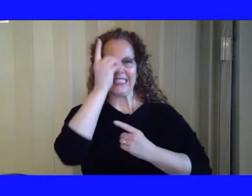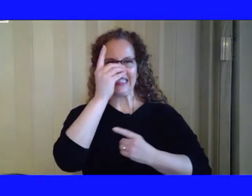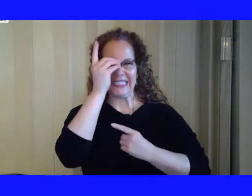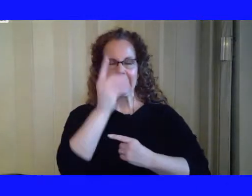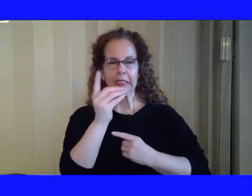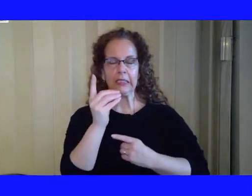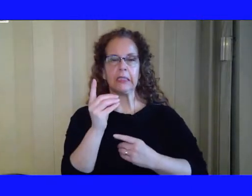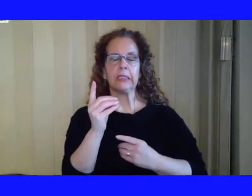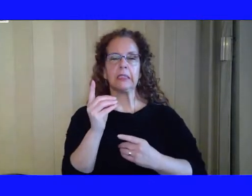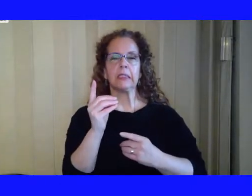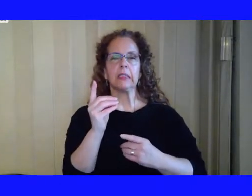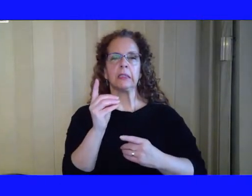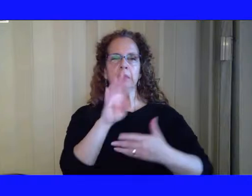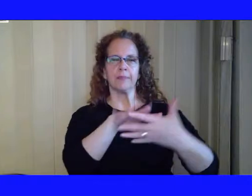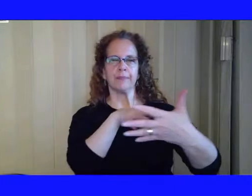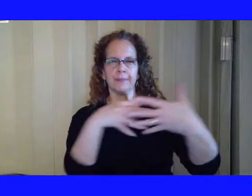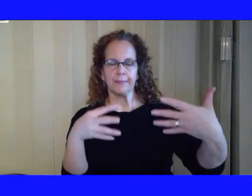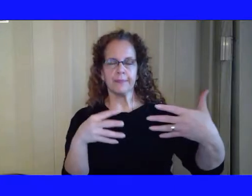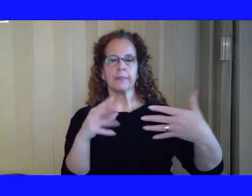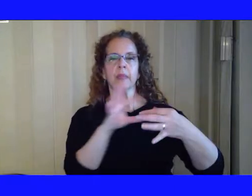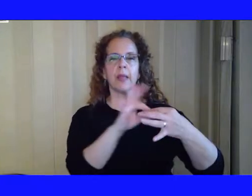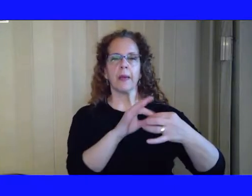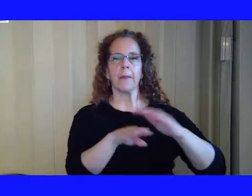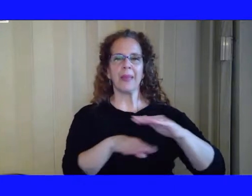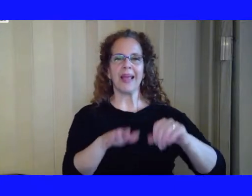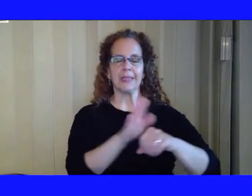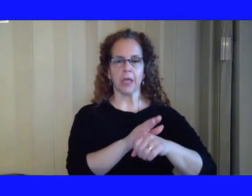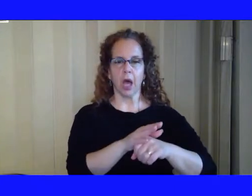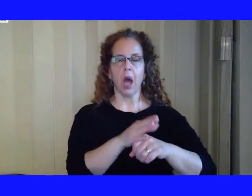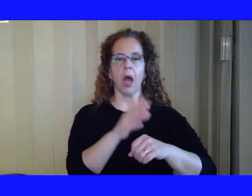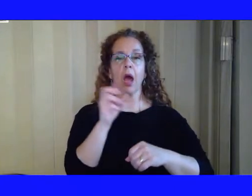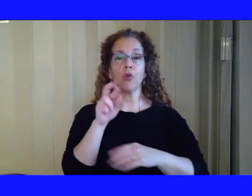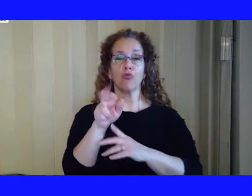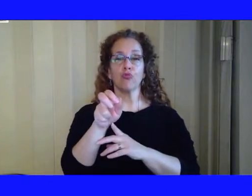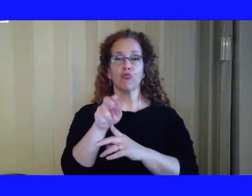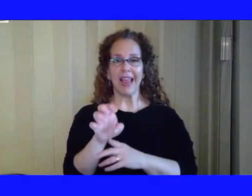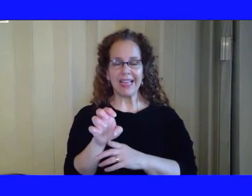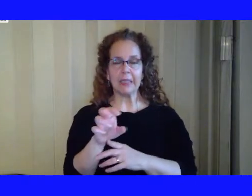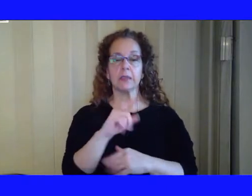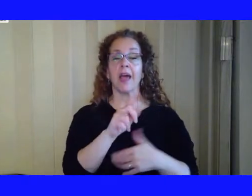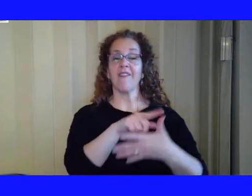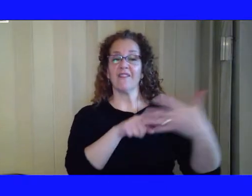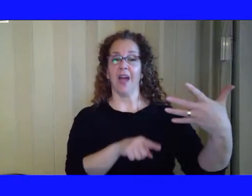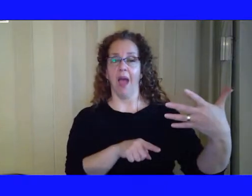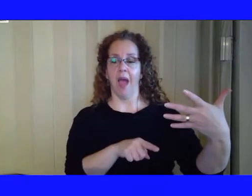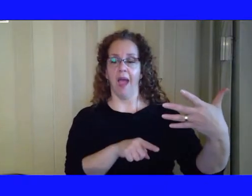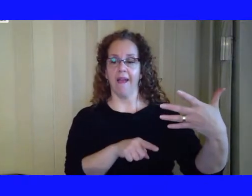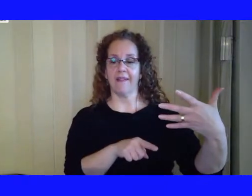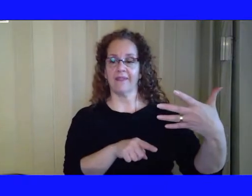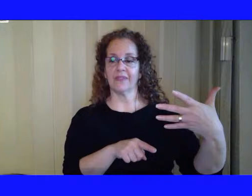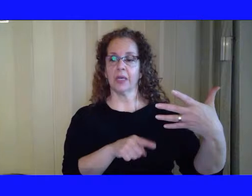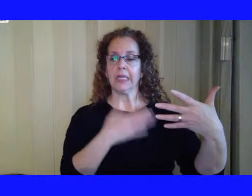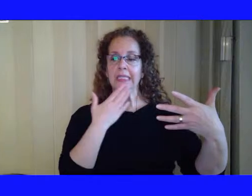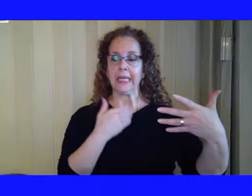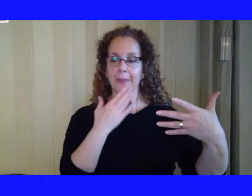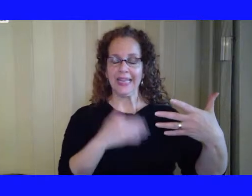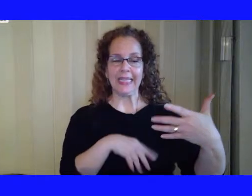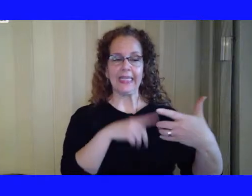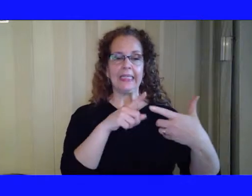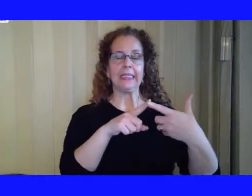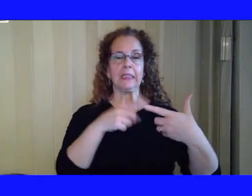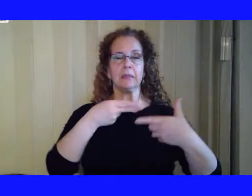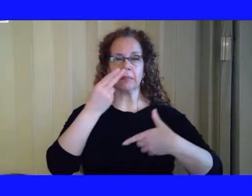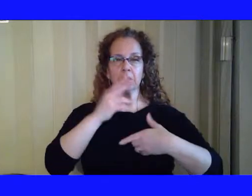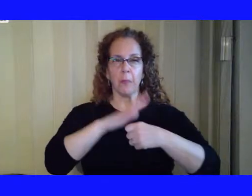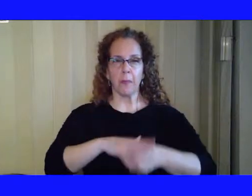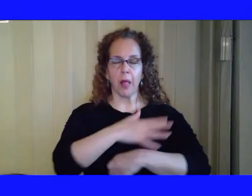of those dashboards with race, ethnicity, and language so that you'd be able to stratify each of those chronic diseases according